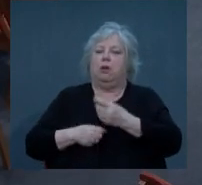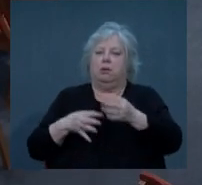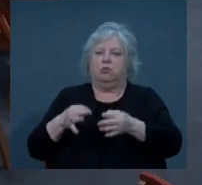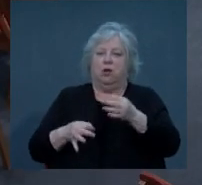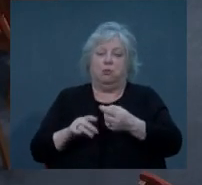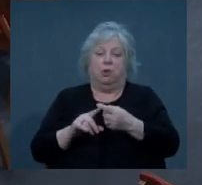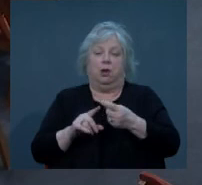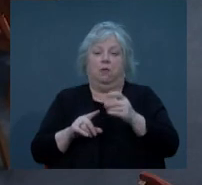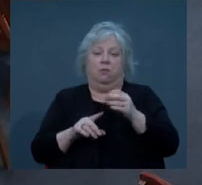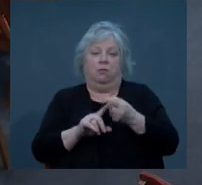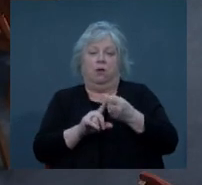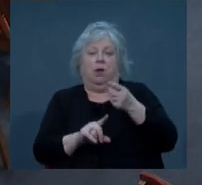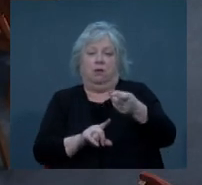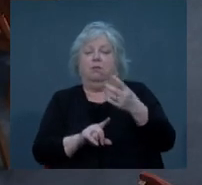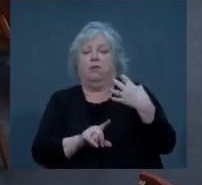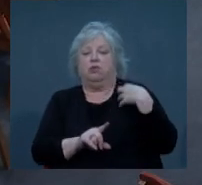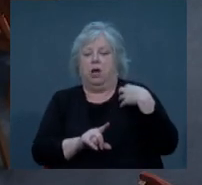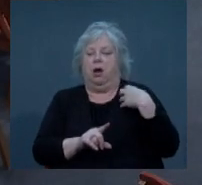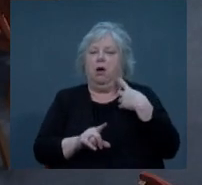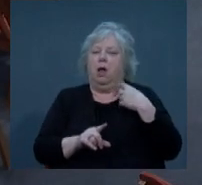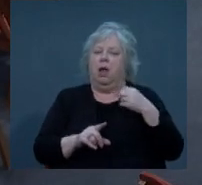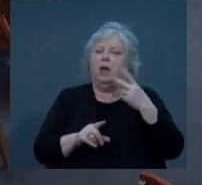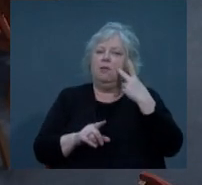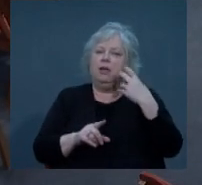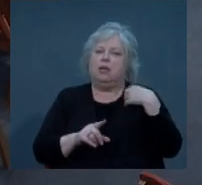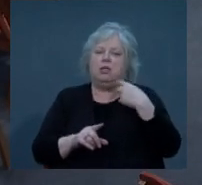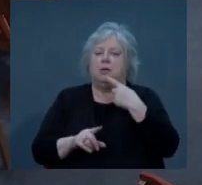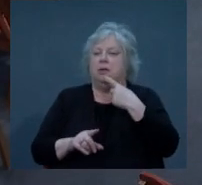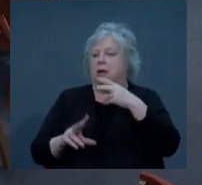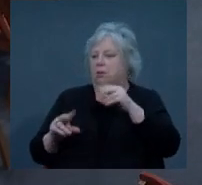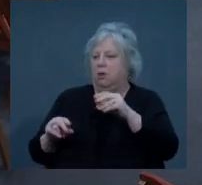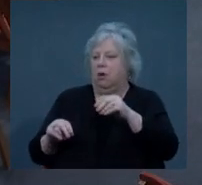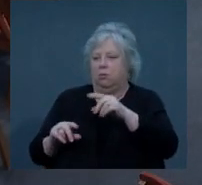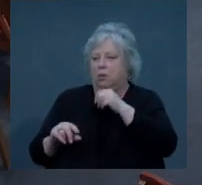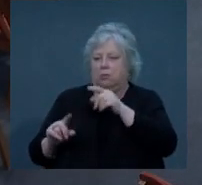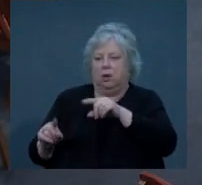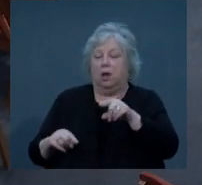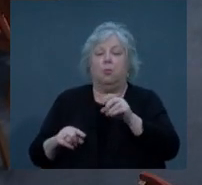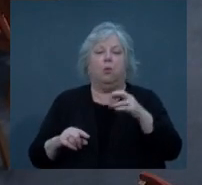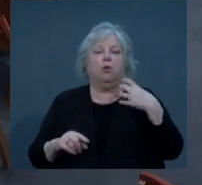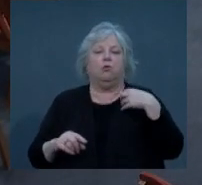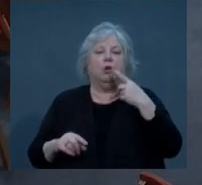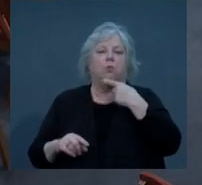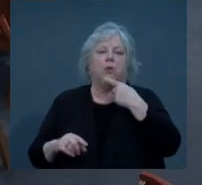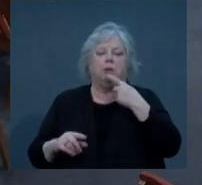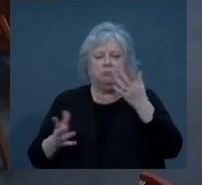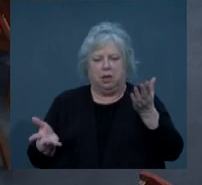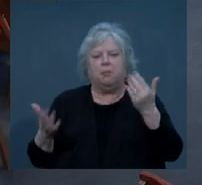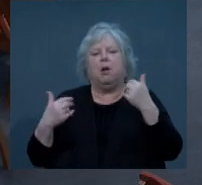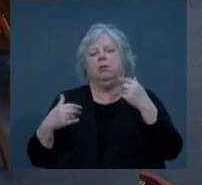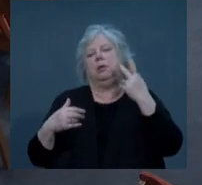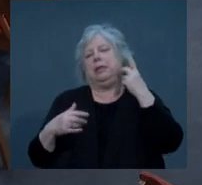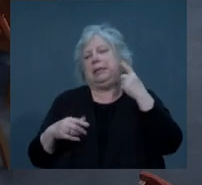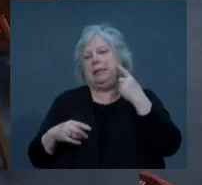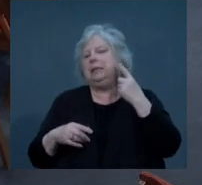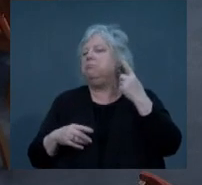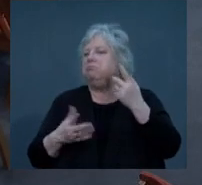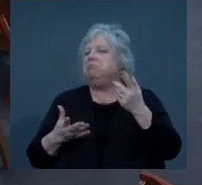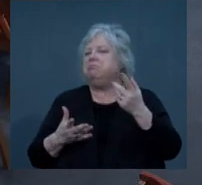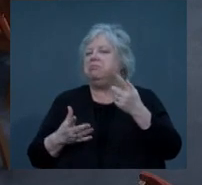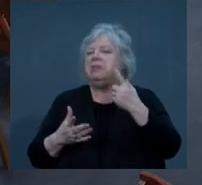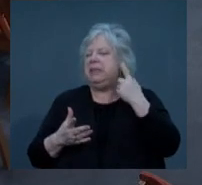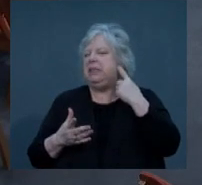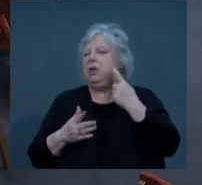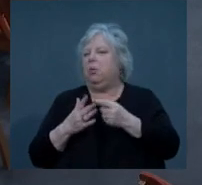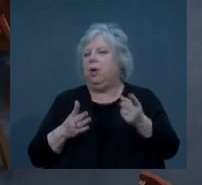someone, and I've seen, in practice, I've seen the chair will either say, no, you shouldn't come, or the chair will say, yep, go ahead, let's hear what you have to say. And I'm